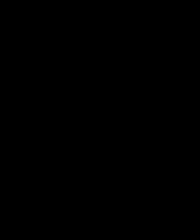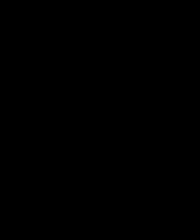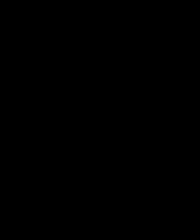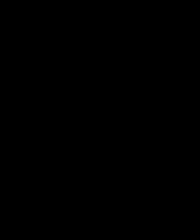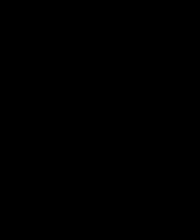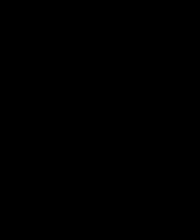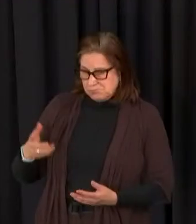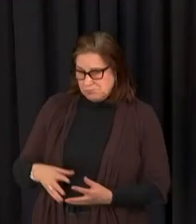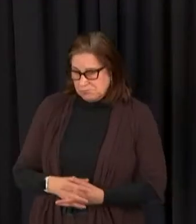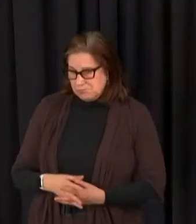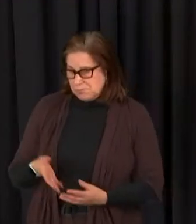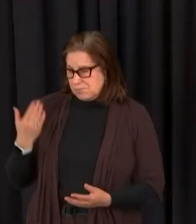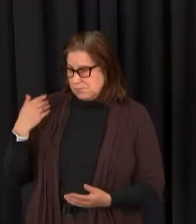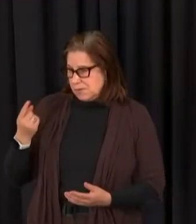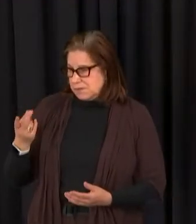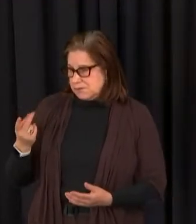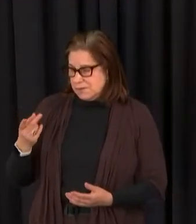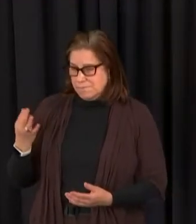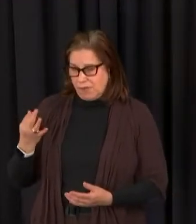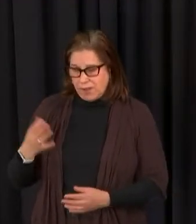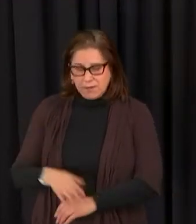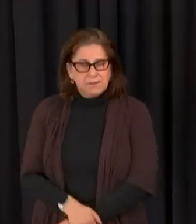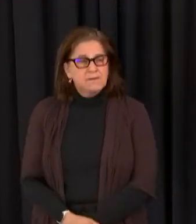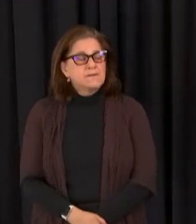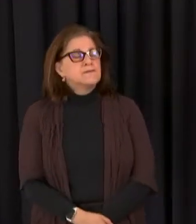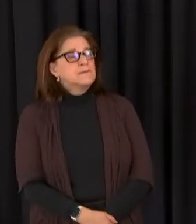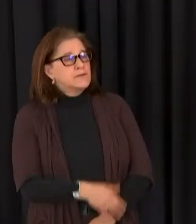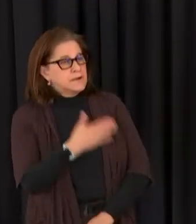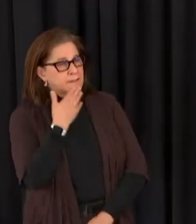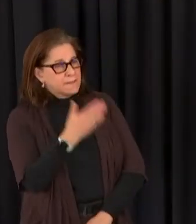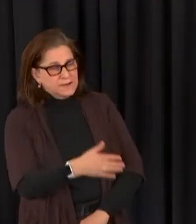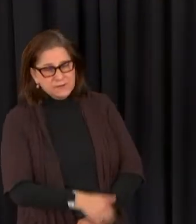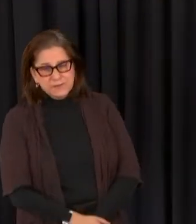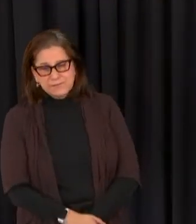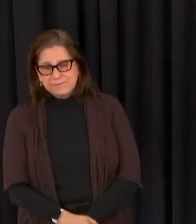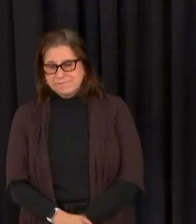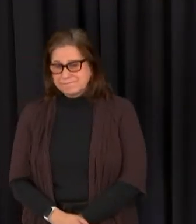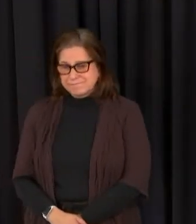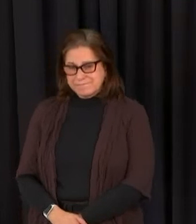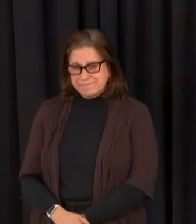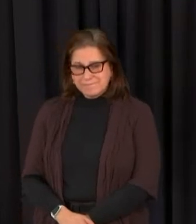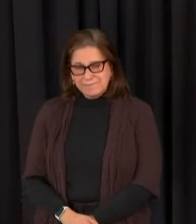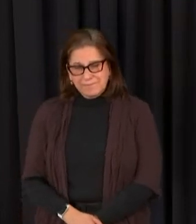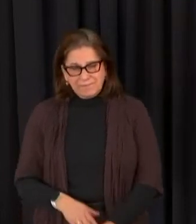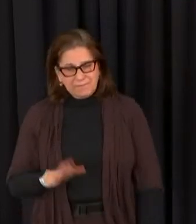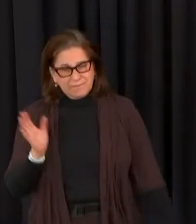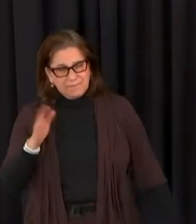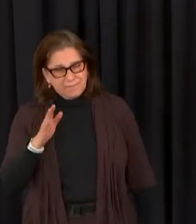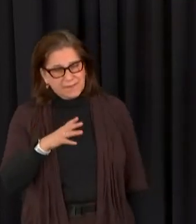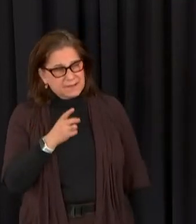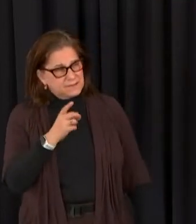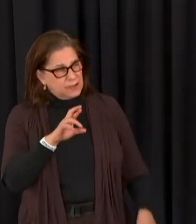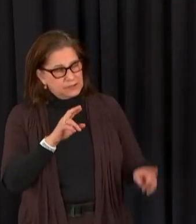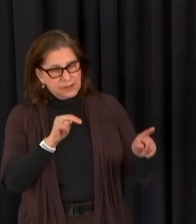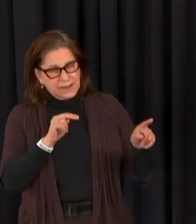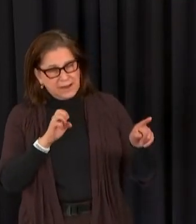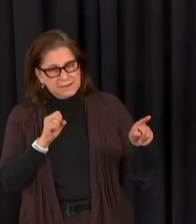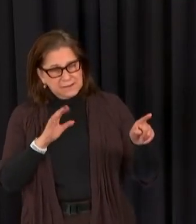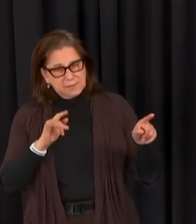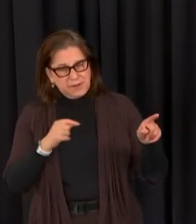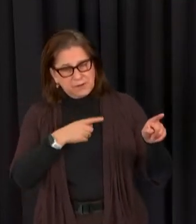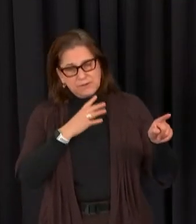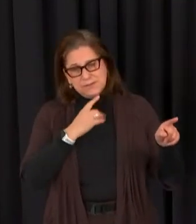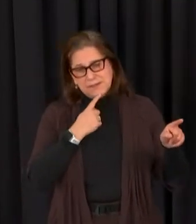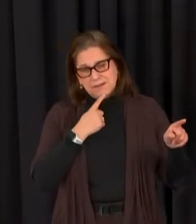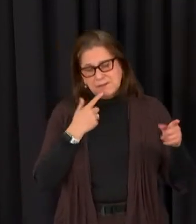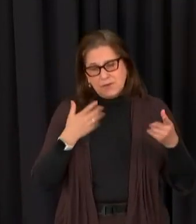Yes, between that time frame. Okay, thanks. And then Dr. Nesbitt had alluded to people not wanting people to rush to the